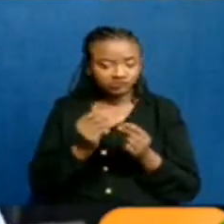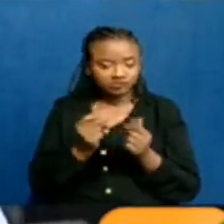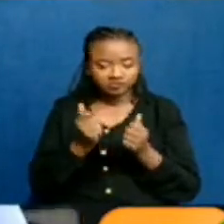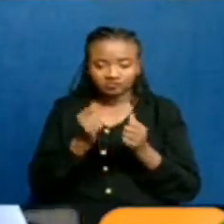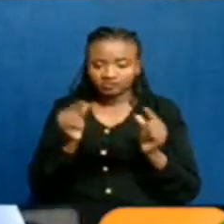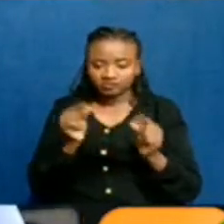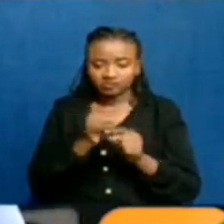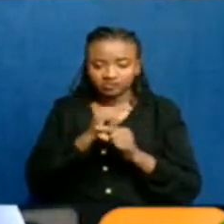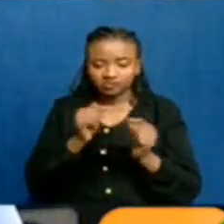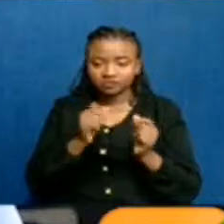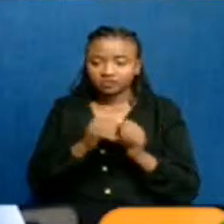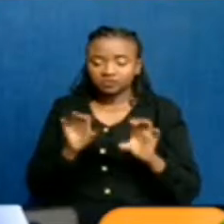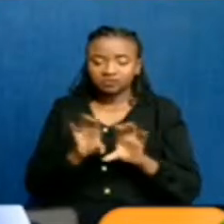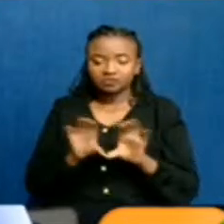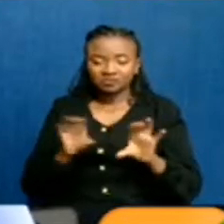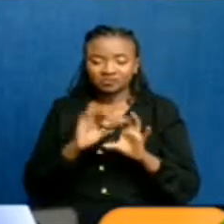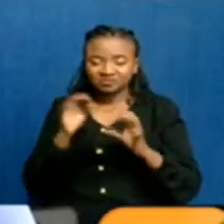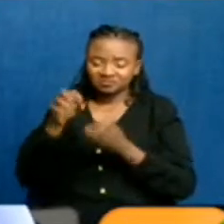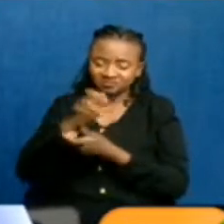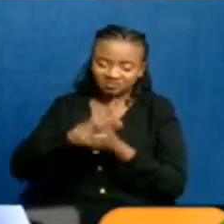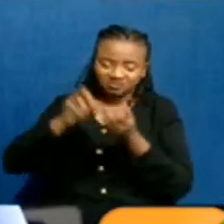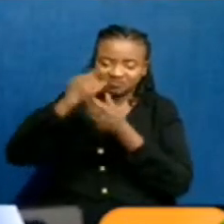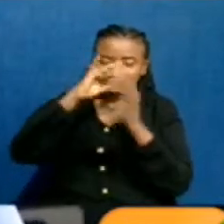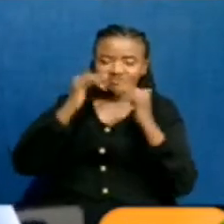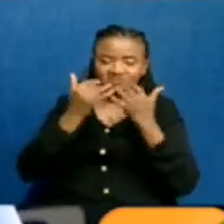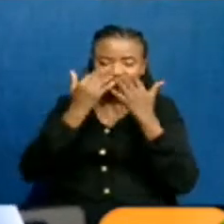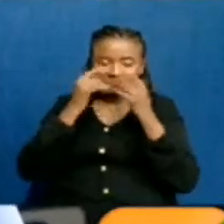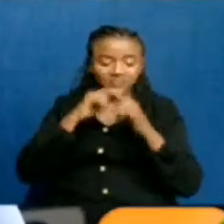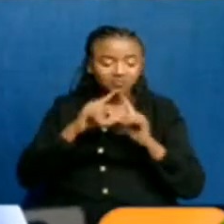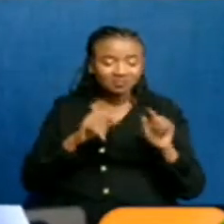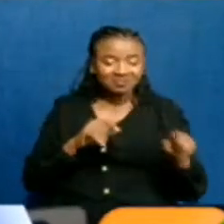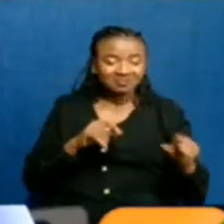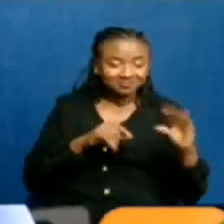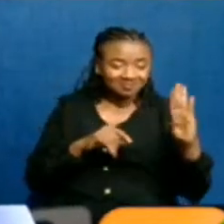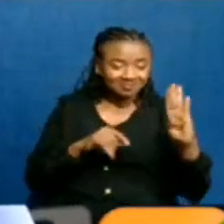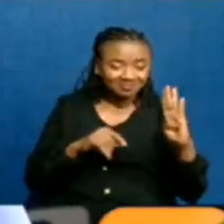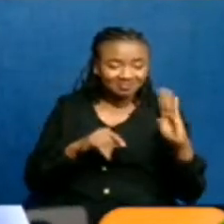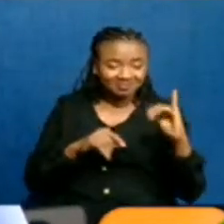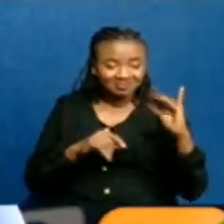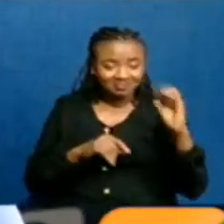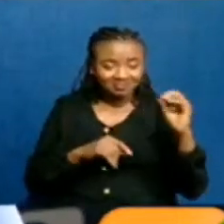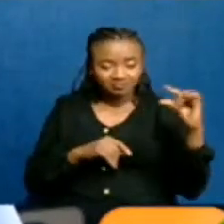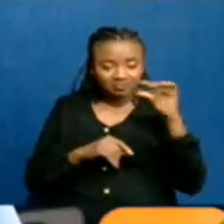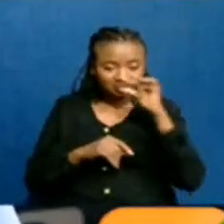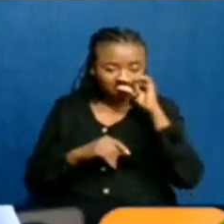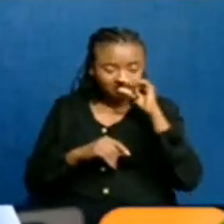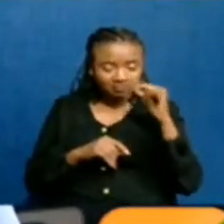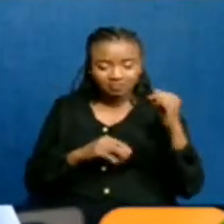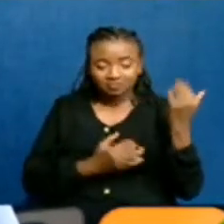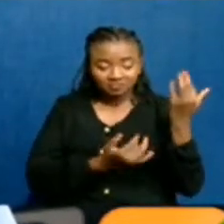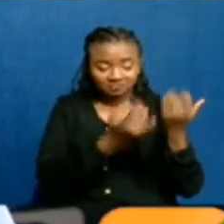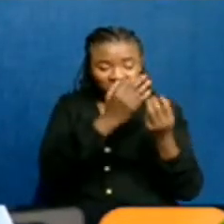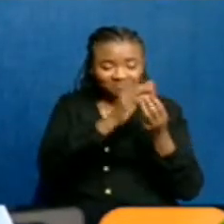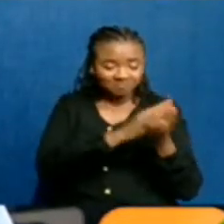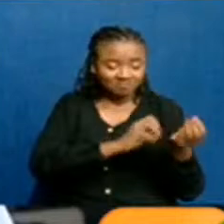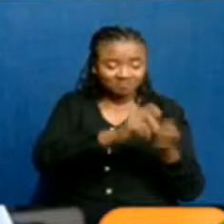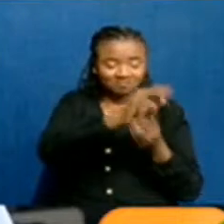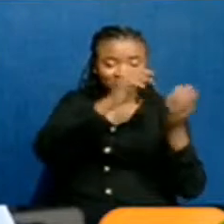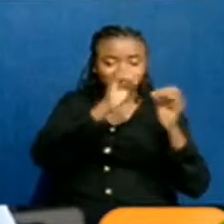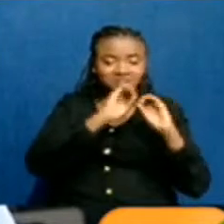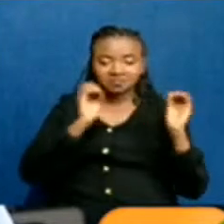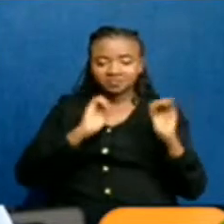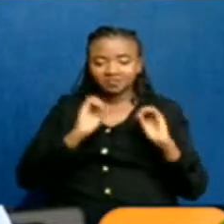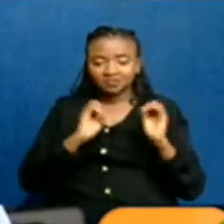raka. Kuni iko na moshi, lakini baibu haina moshi. Sasa hapo itakusaidia. Jumoshi ikiingia kwa